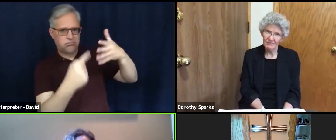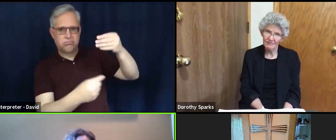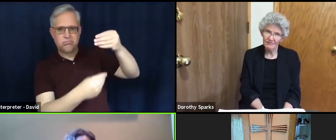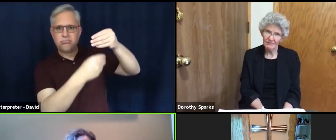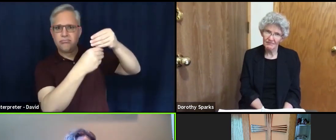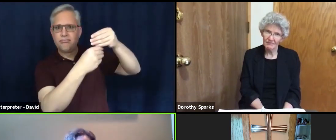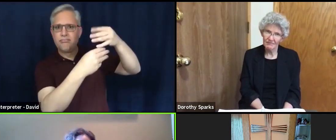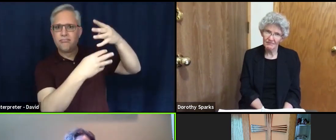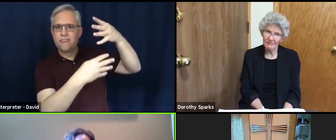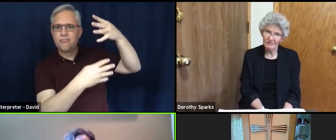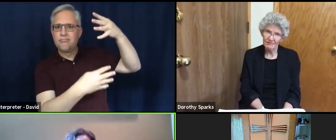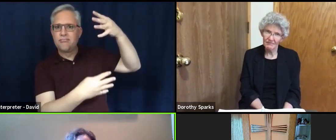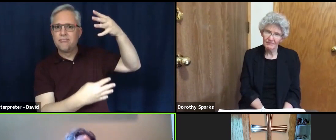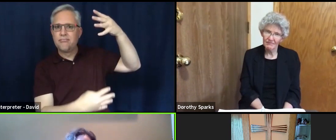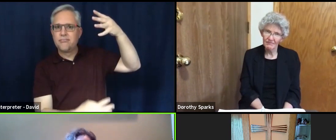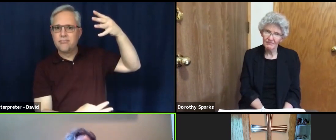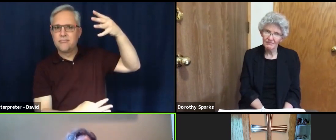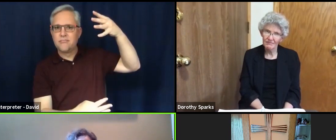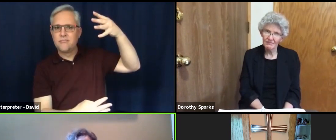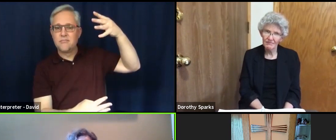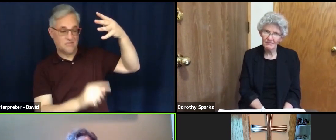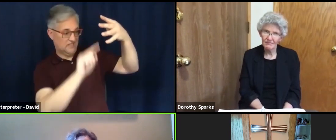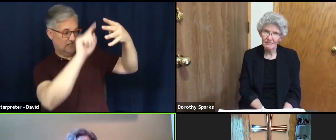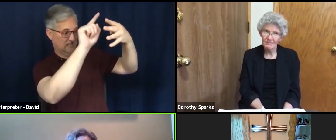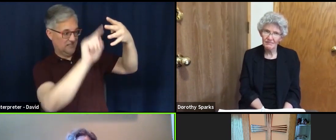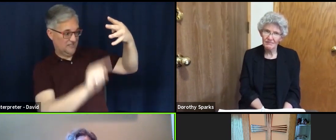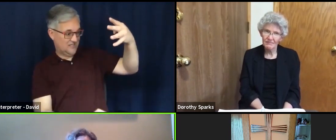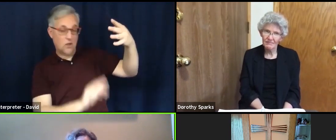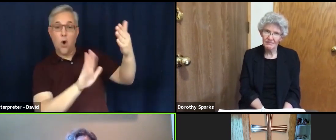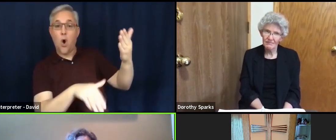prefer people who have light colored skin.